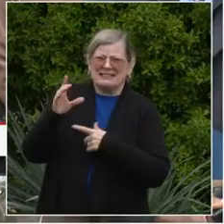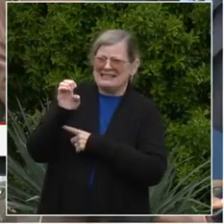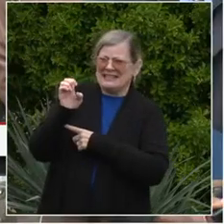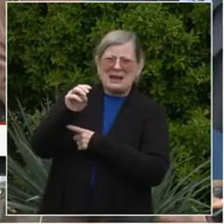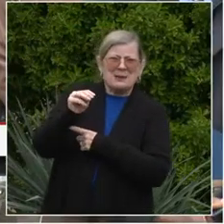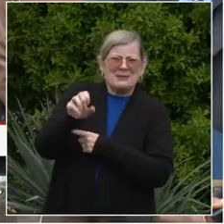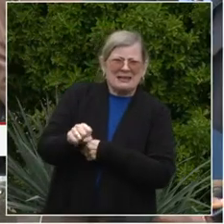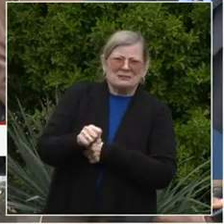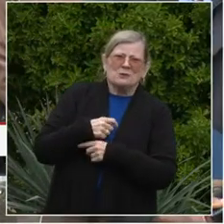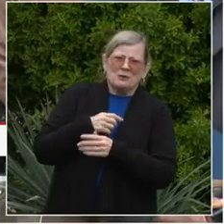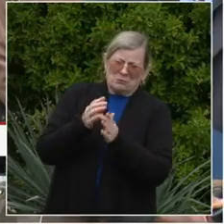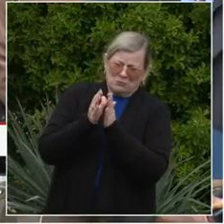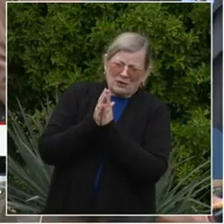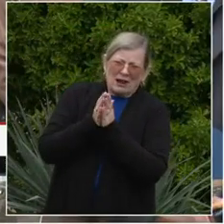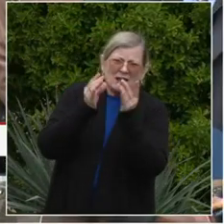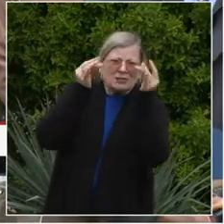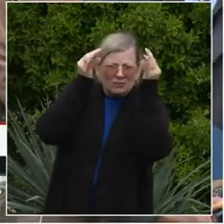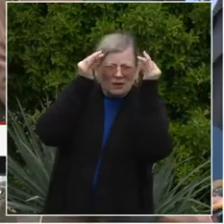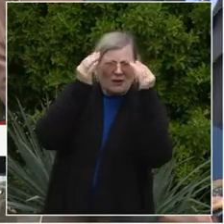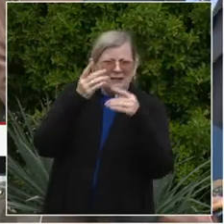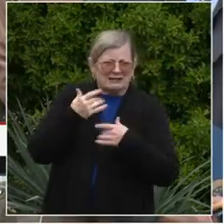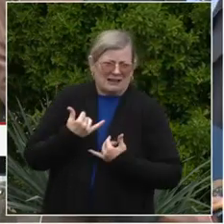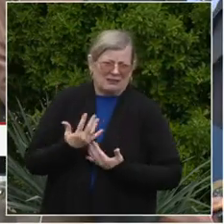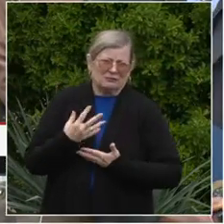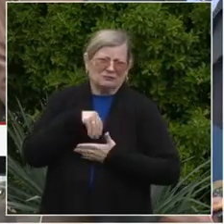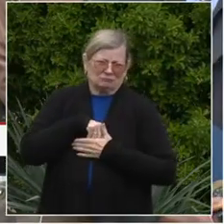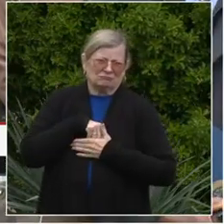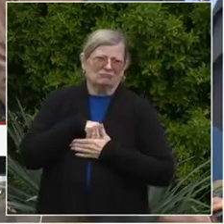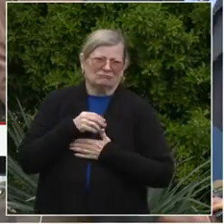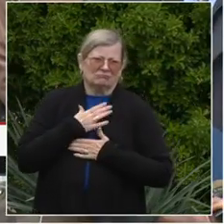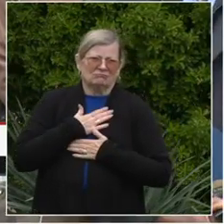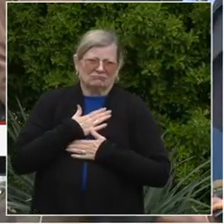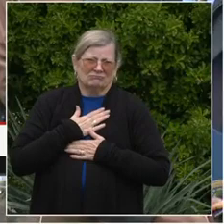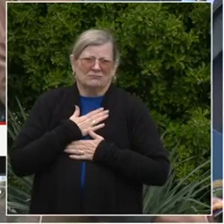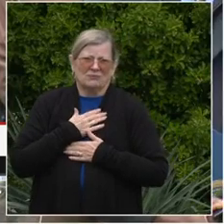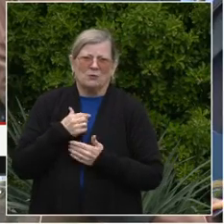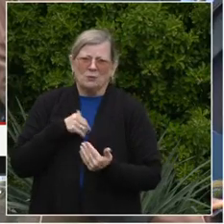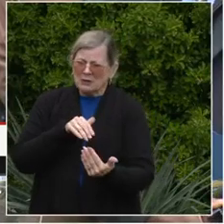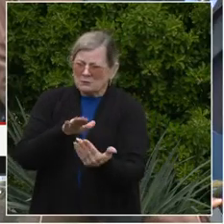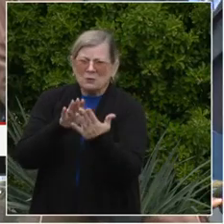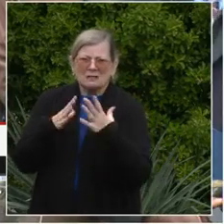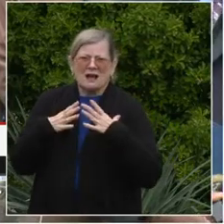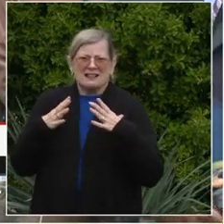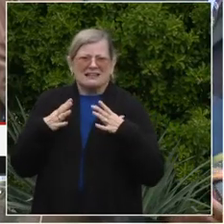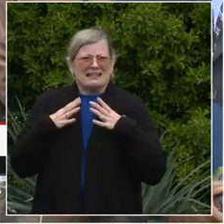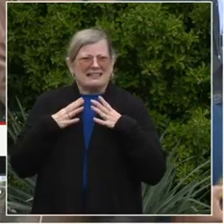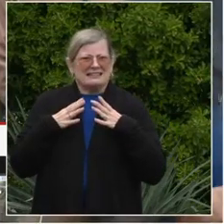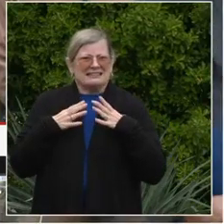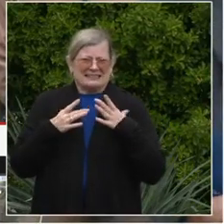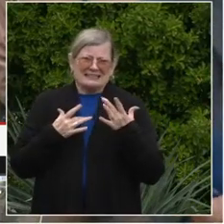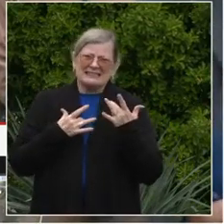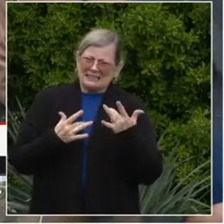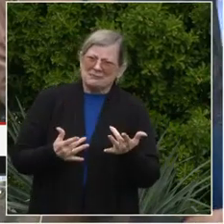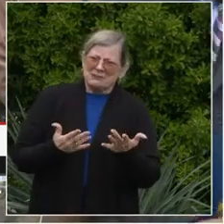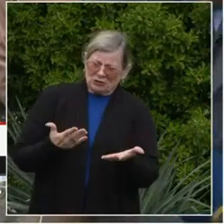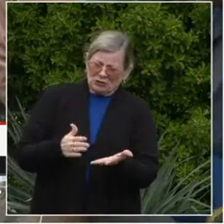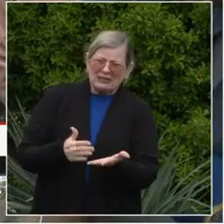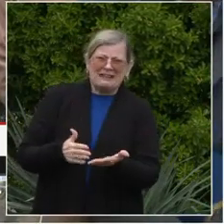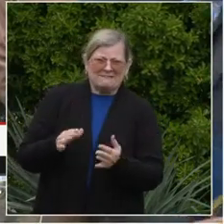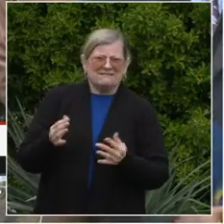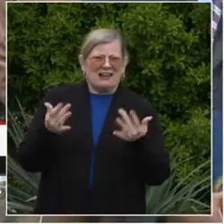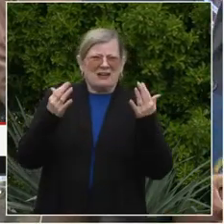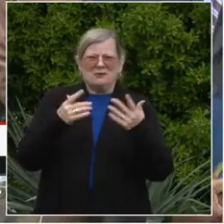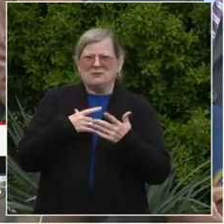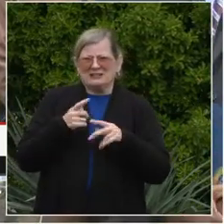prayers. As we approach the holiday season, typically cooking fires increase, and we simply must do everything we can